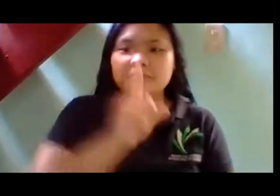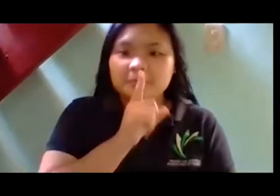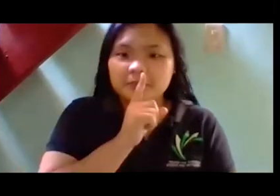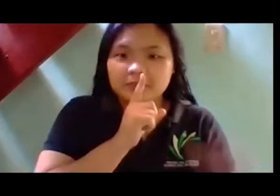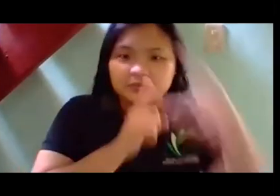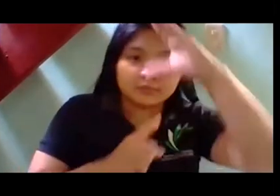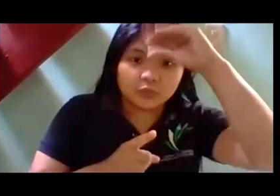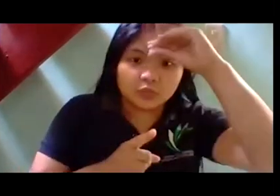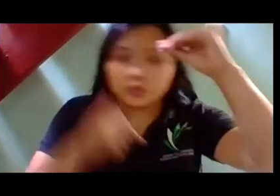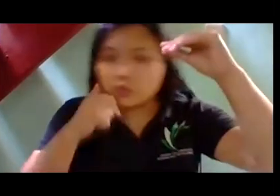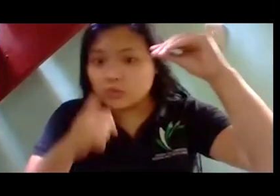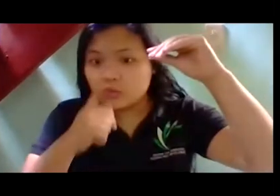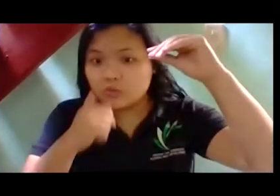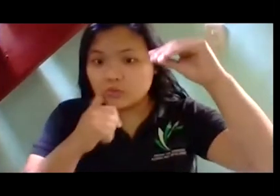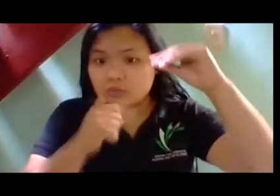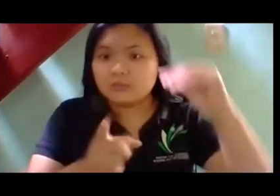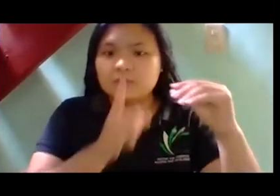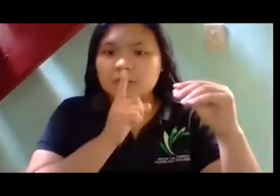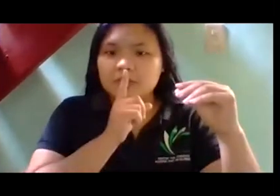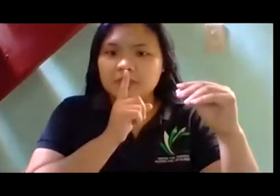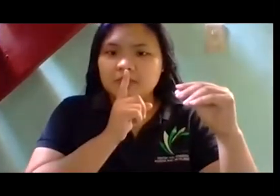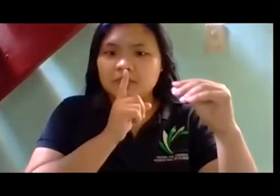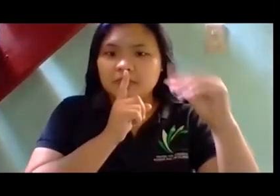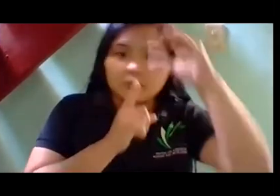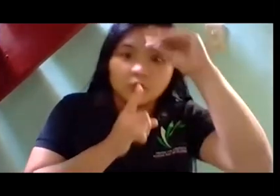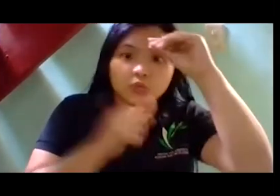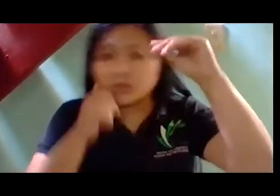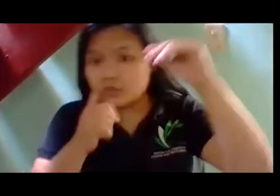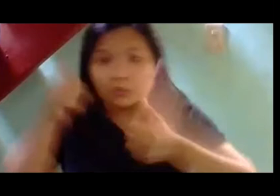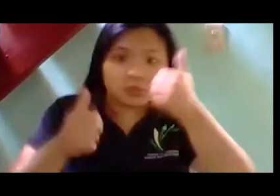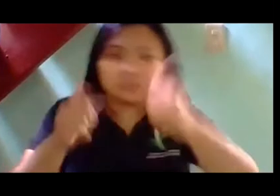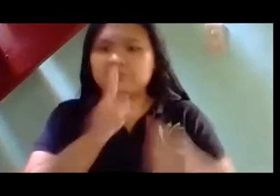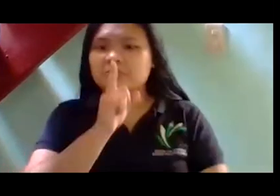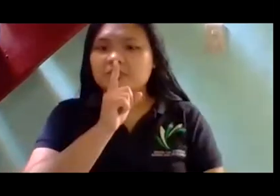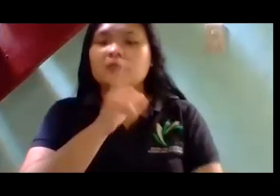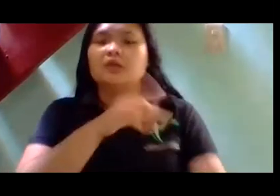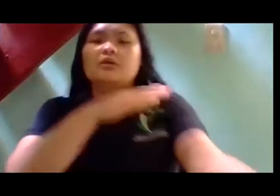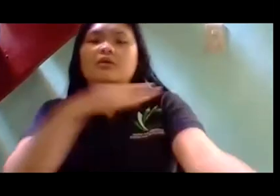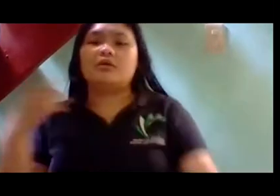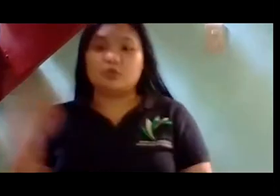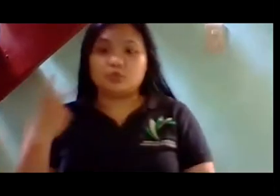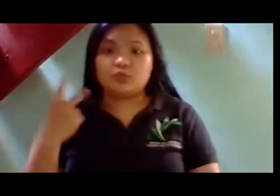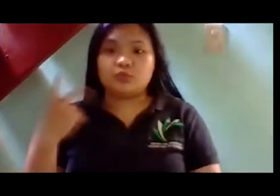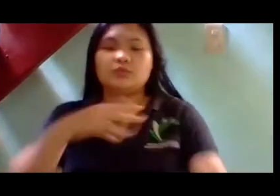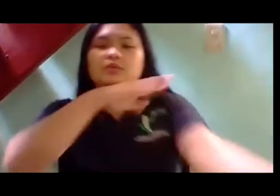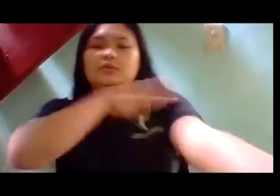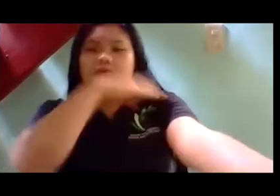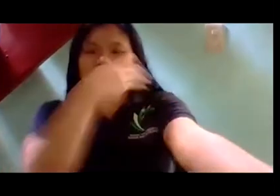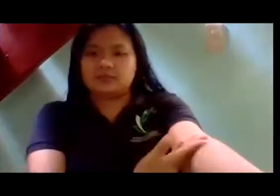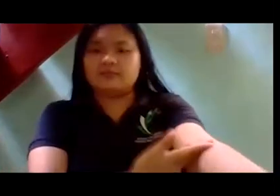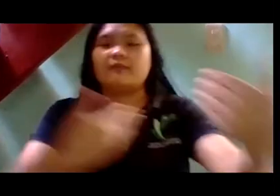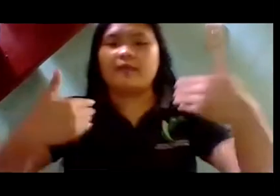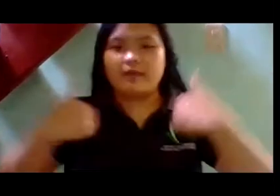So two of us, son daughter, have two, but it